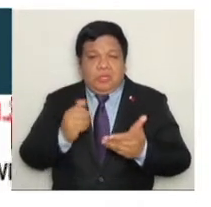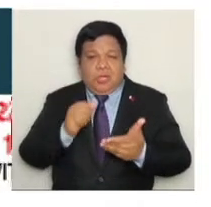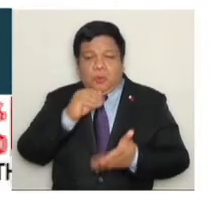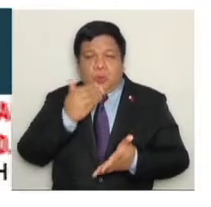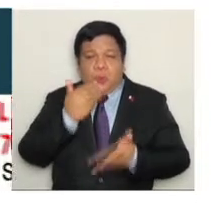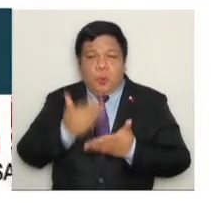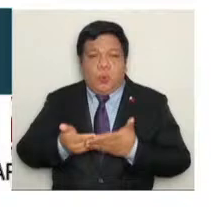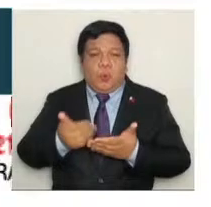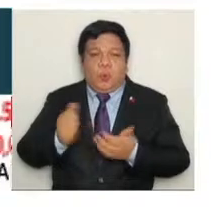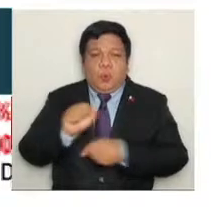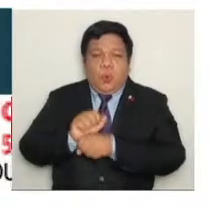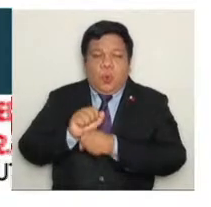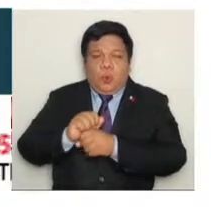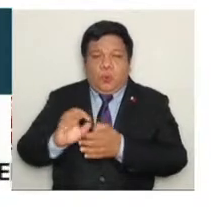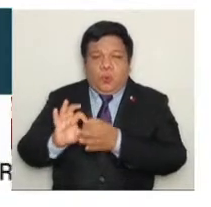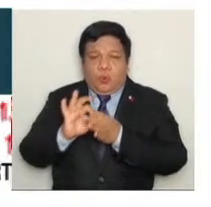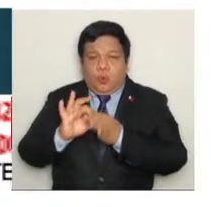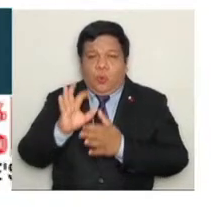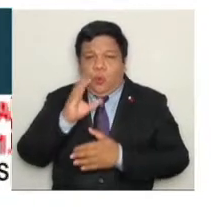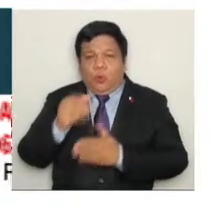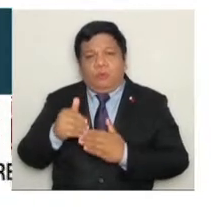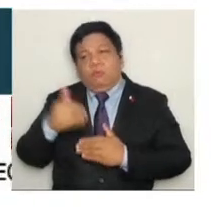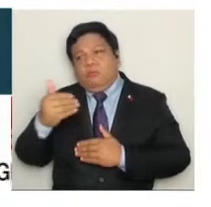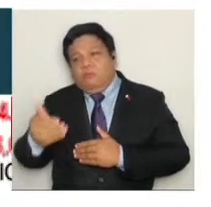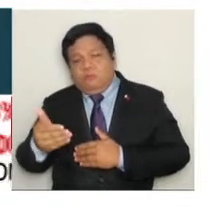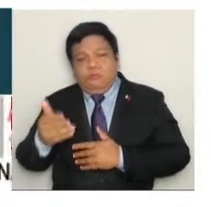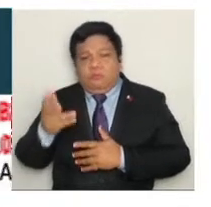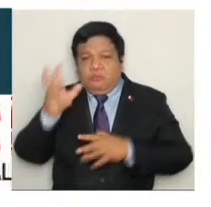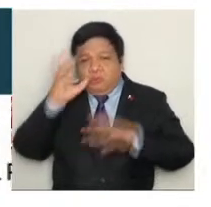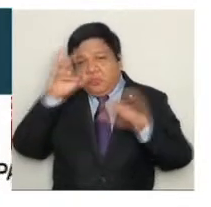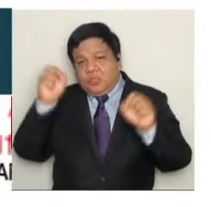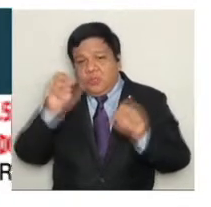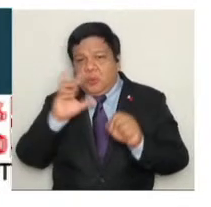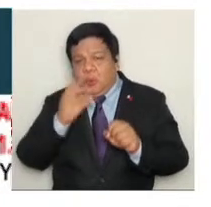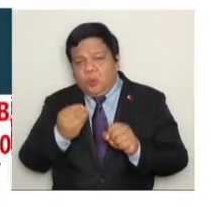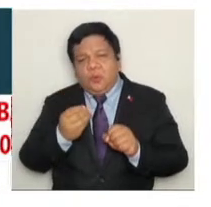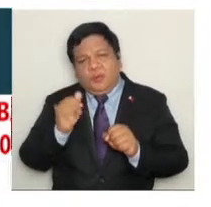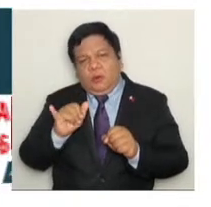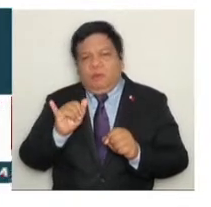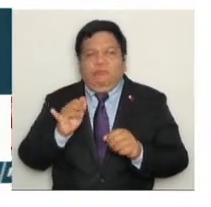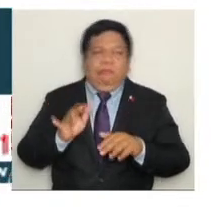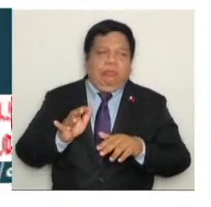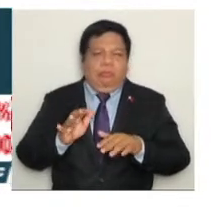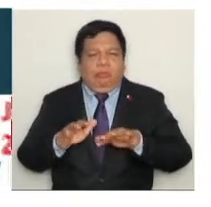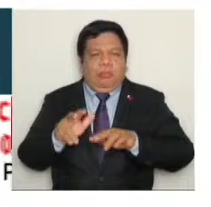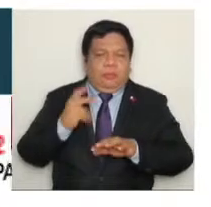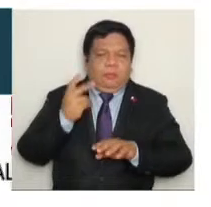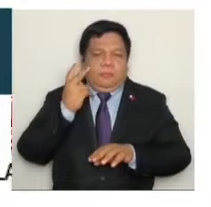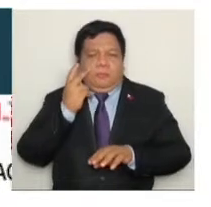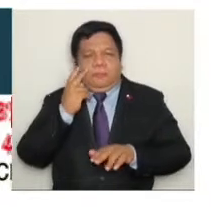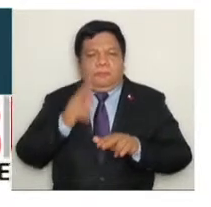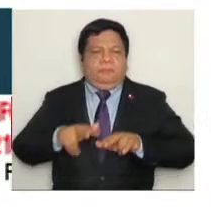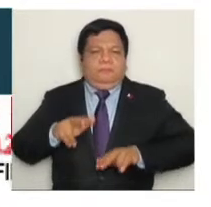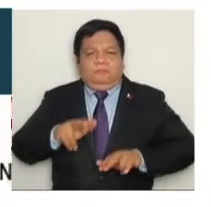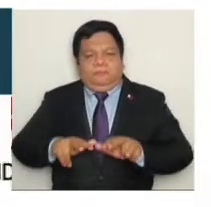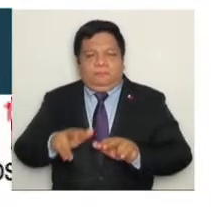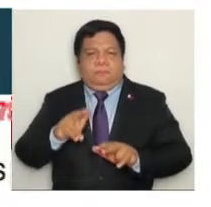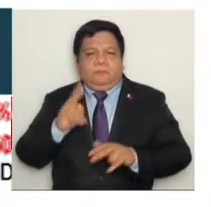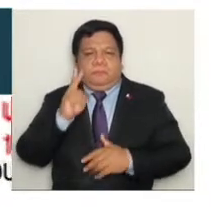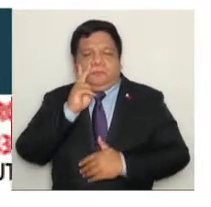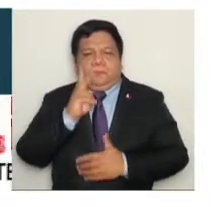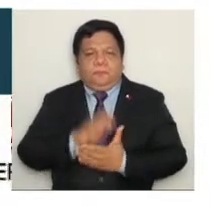with whoever the next president would be. And that's his only inhibition about running for the second highest post of the land.